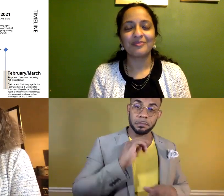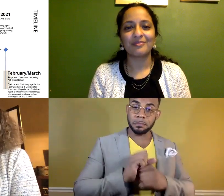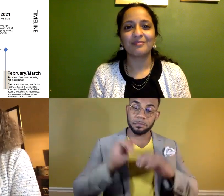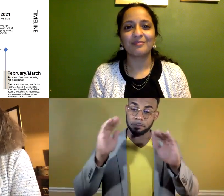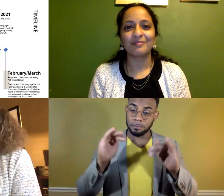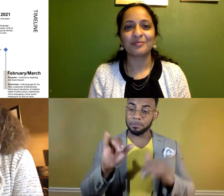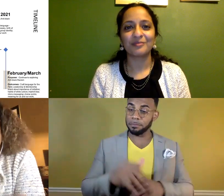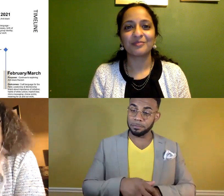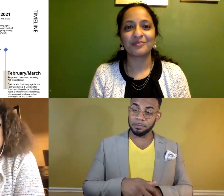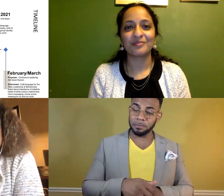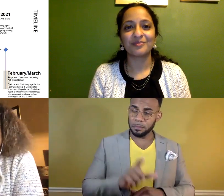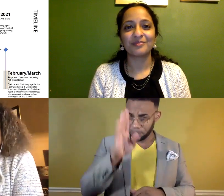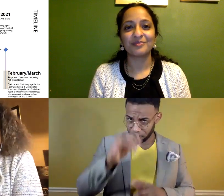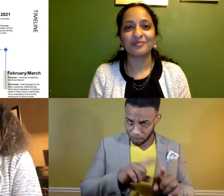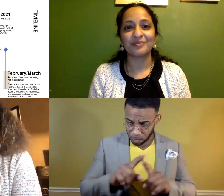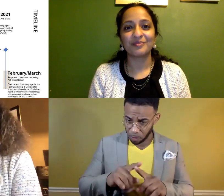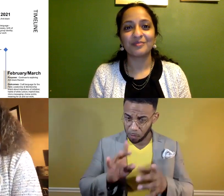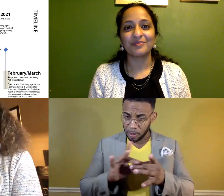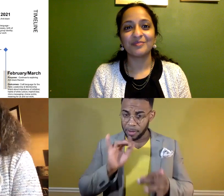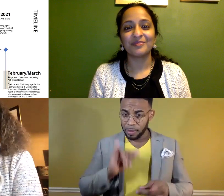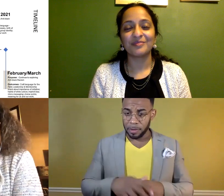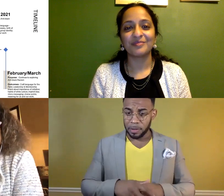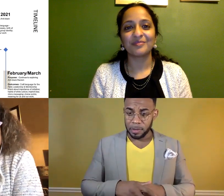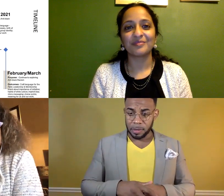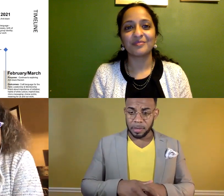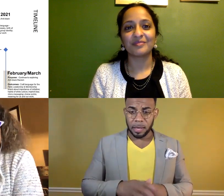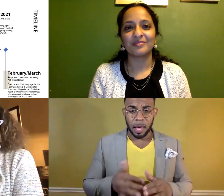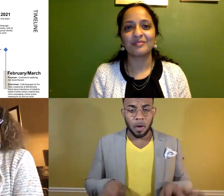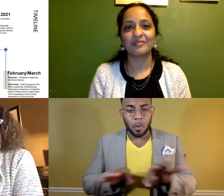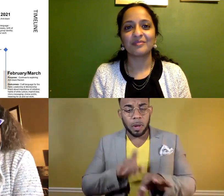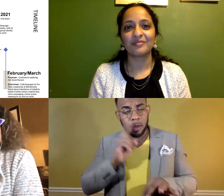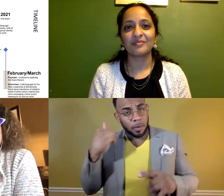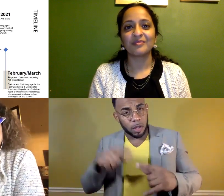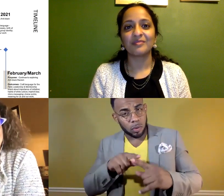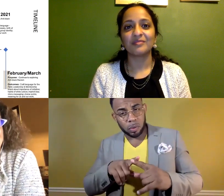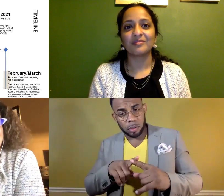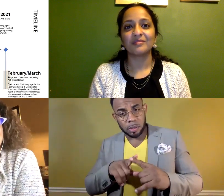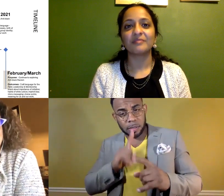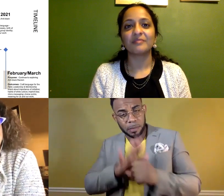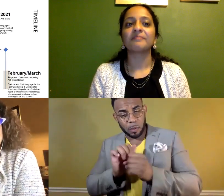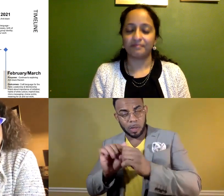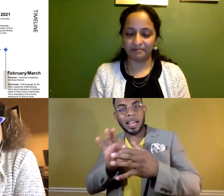yeah. And what they also were saying was, how important it is for us to connect with community,